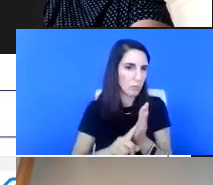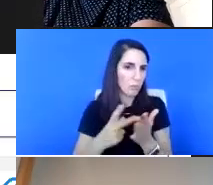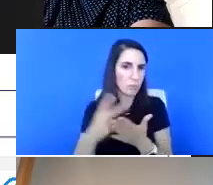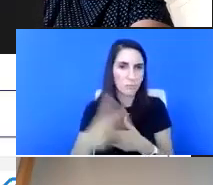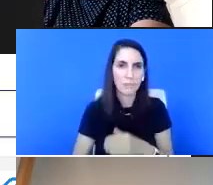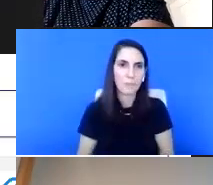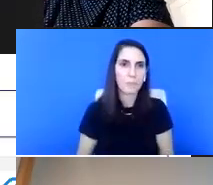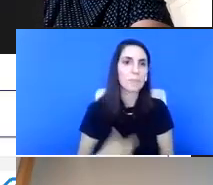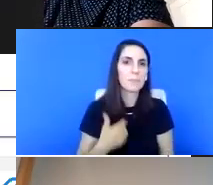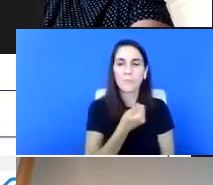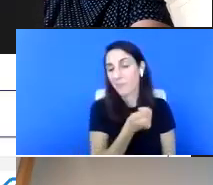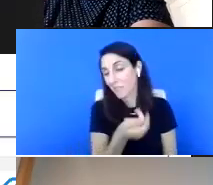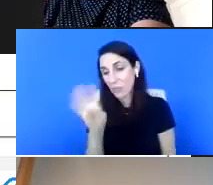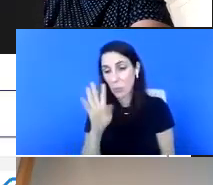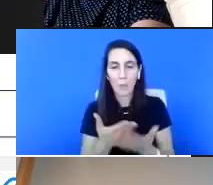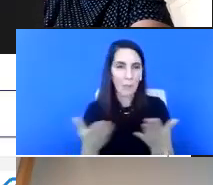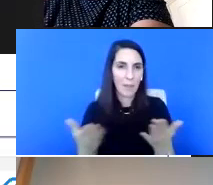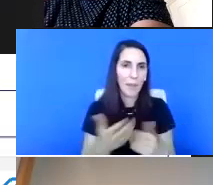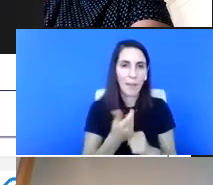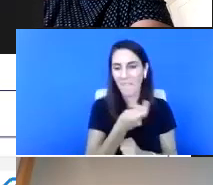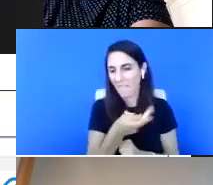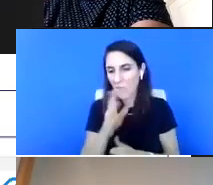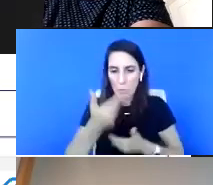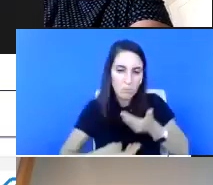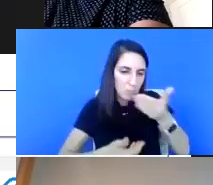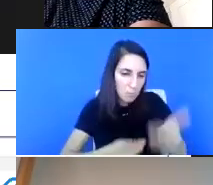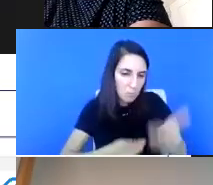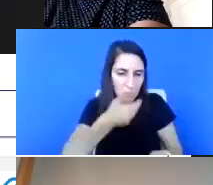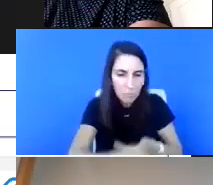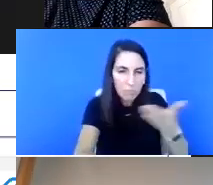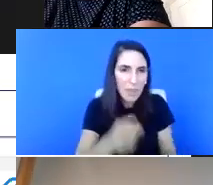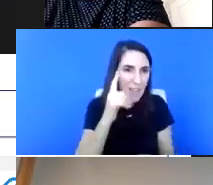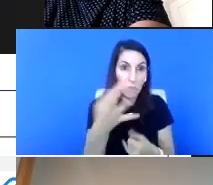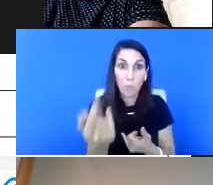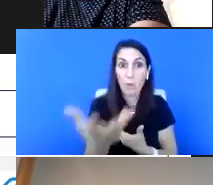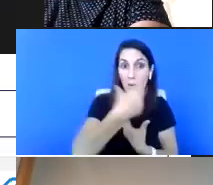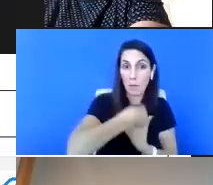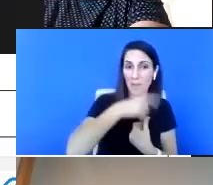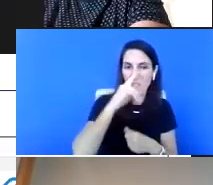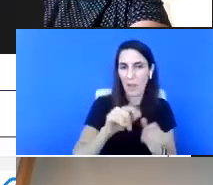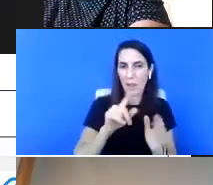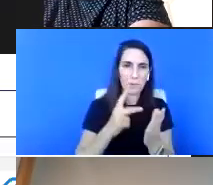Well, there are multiple things and multiple steps to get involved as a participant of the